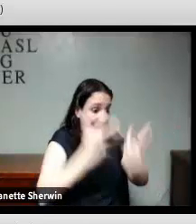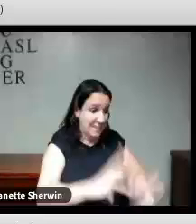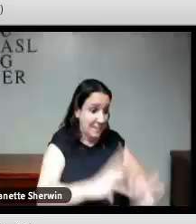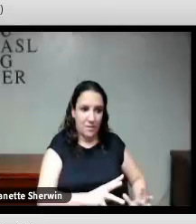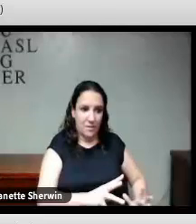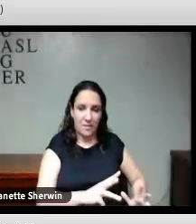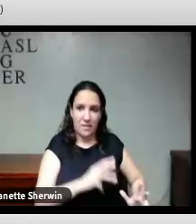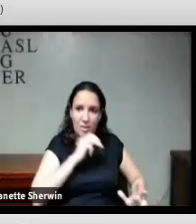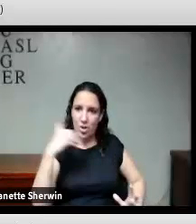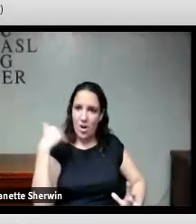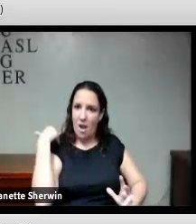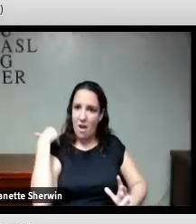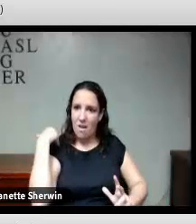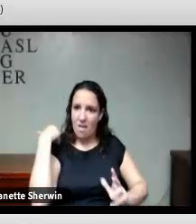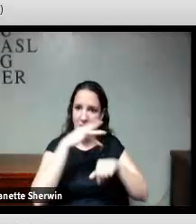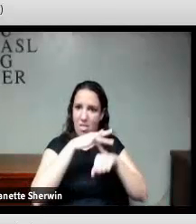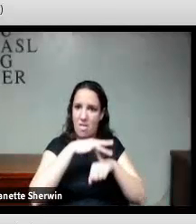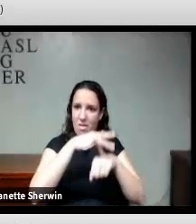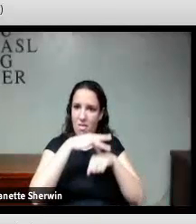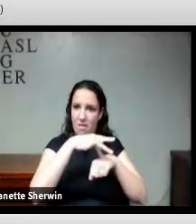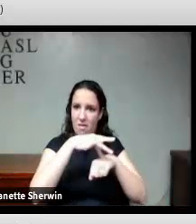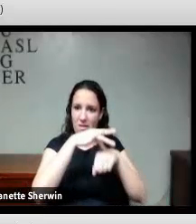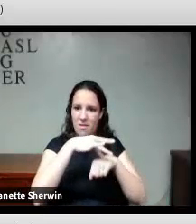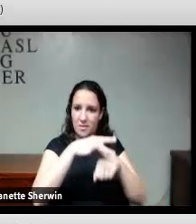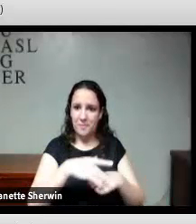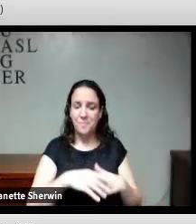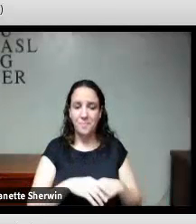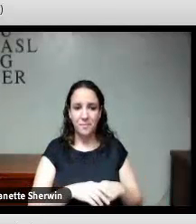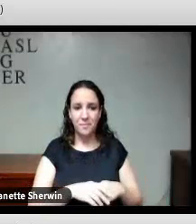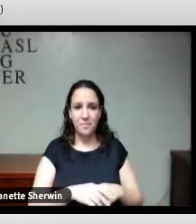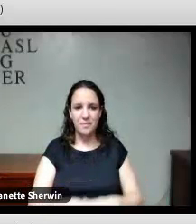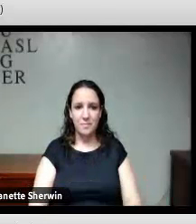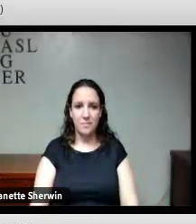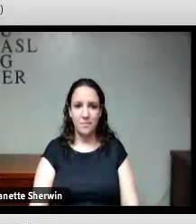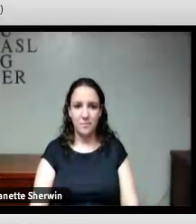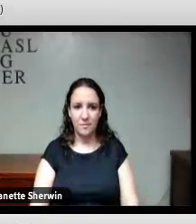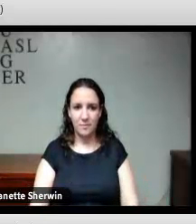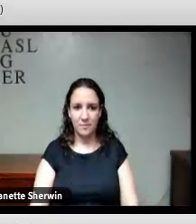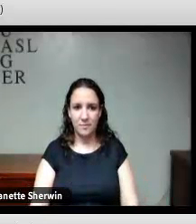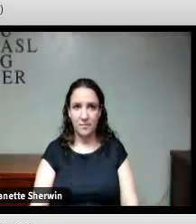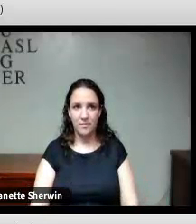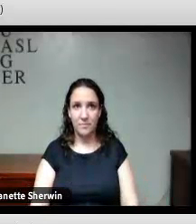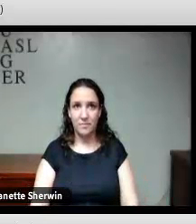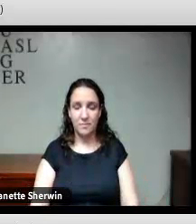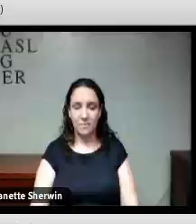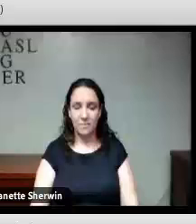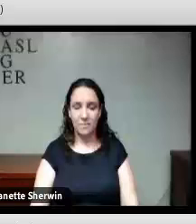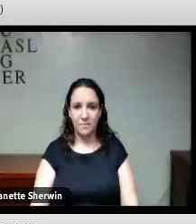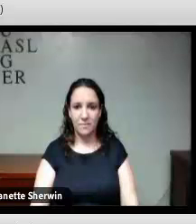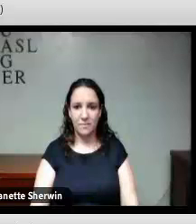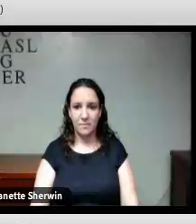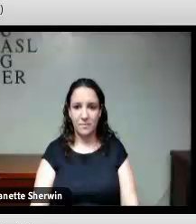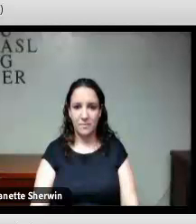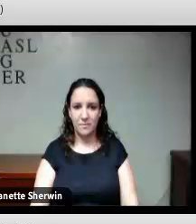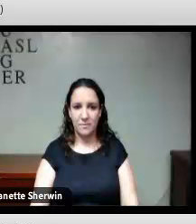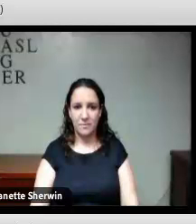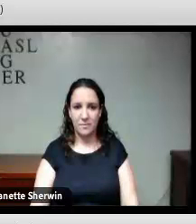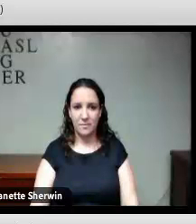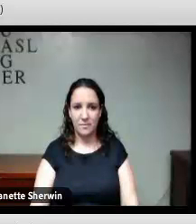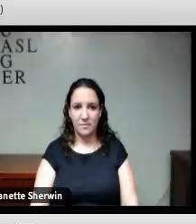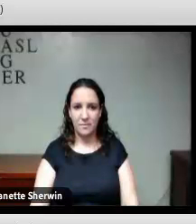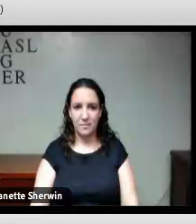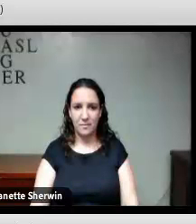taken care of it and we've brought it back to where it needs to be before they ever leave the library.